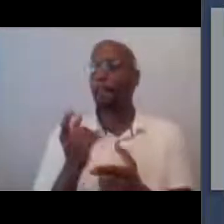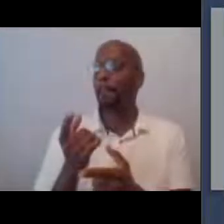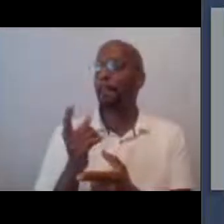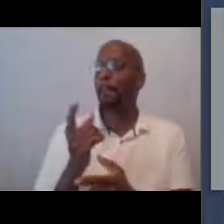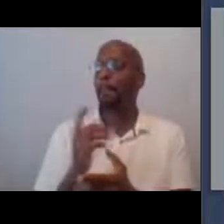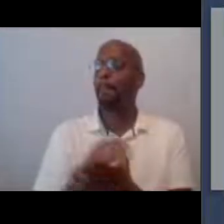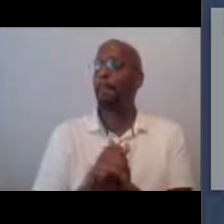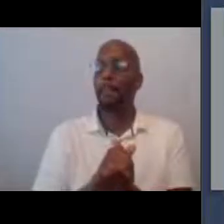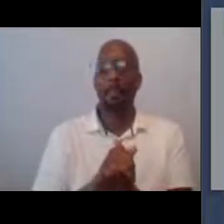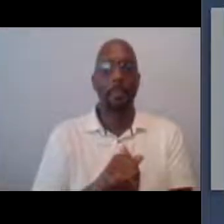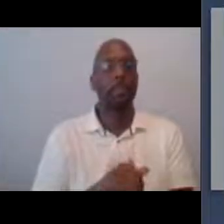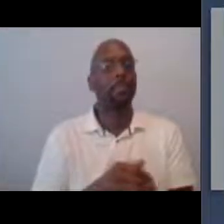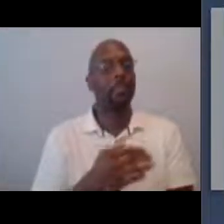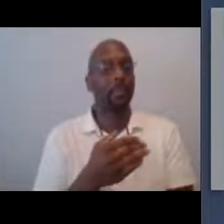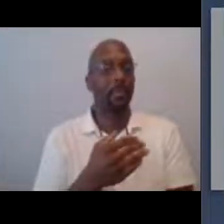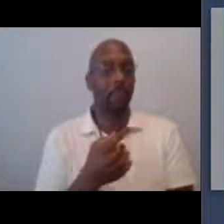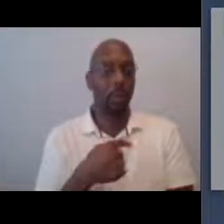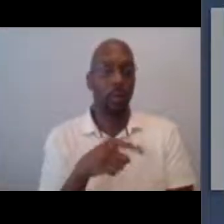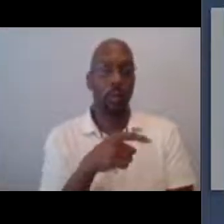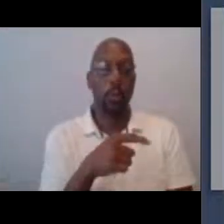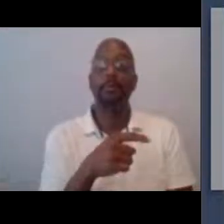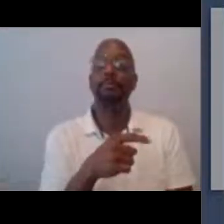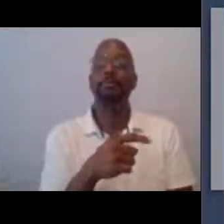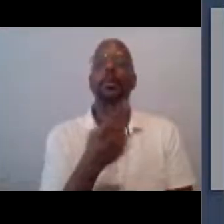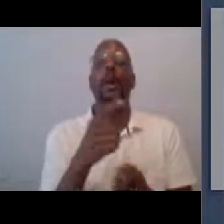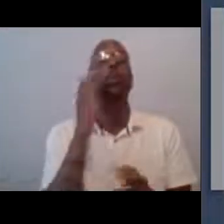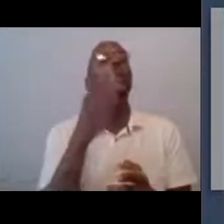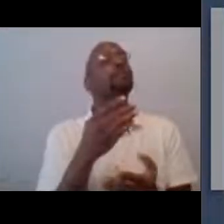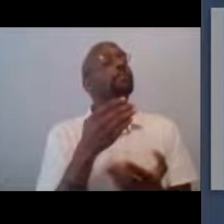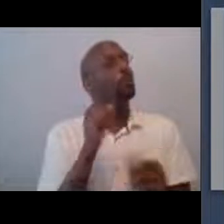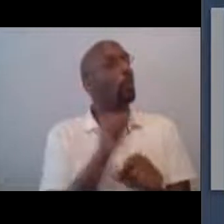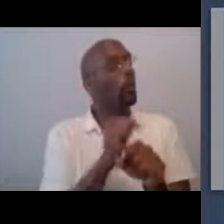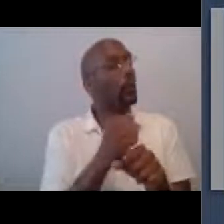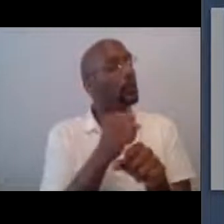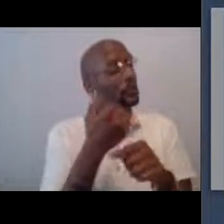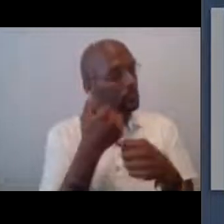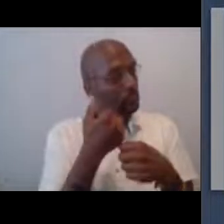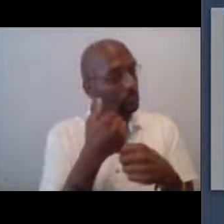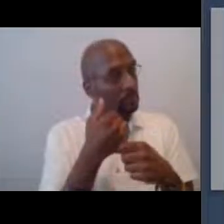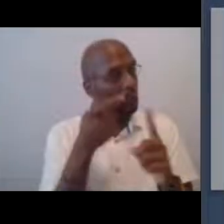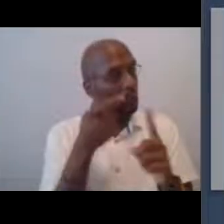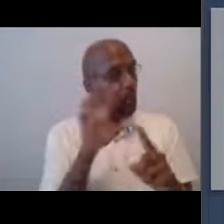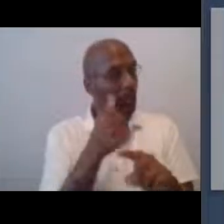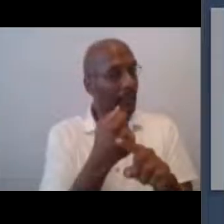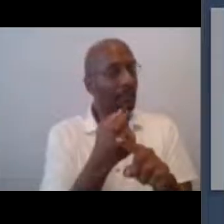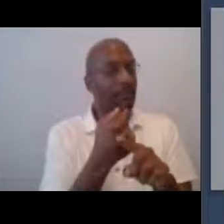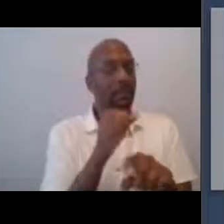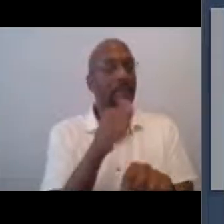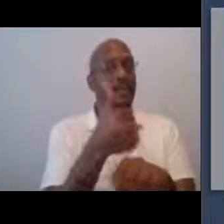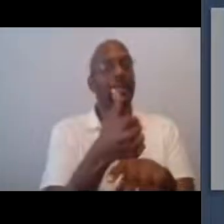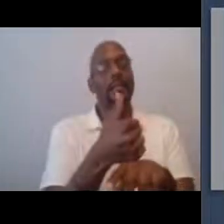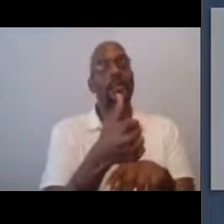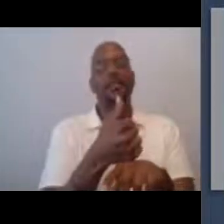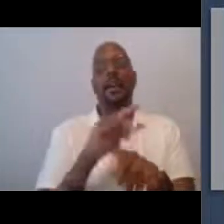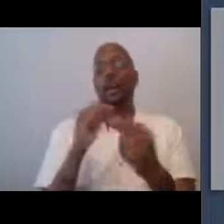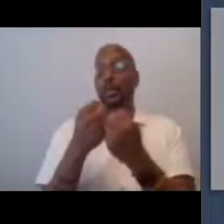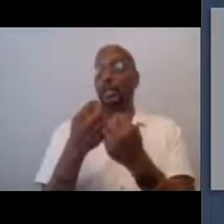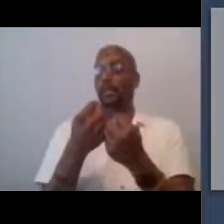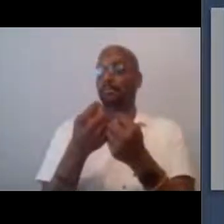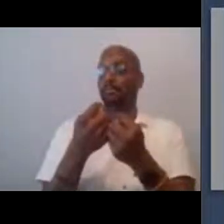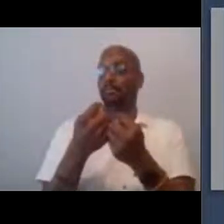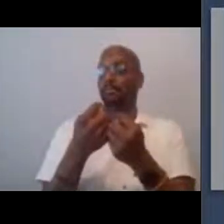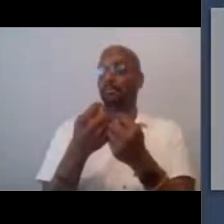Commissioner Martinez, we will definitely work to set something up. Tim Sobelman on our team already sent some information, so I think I